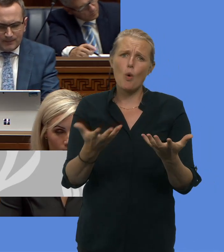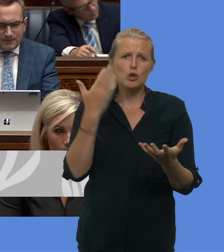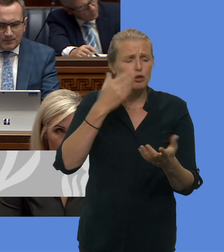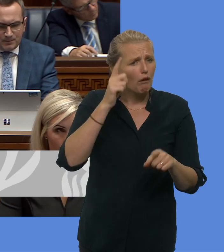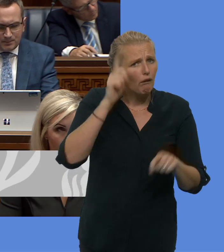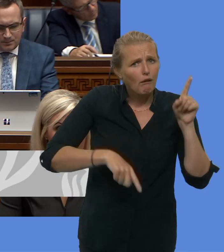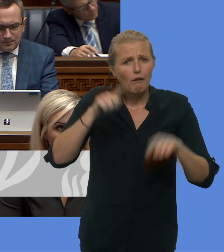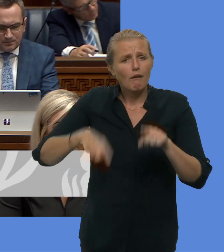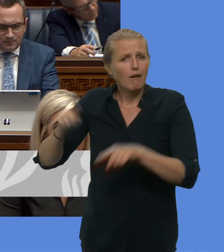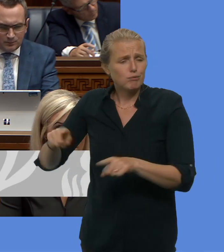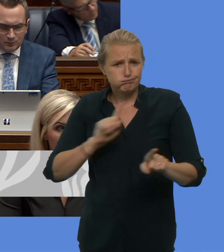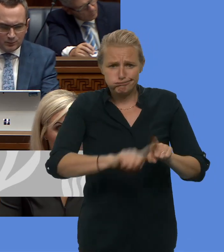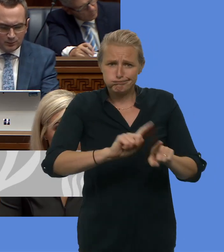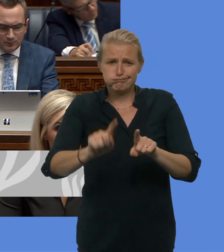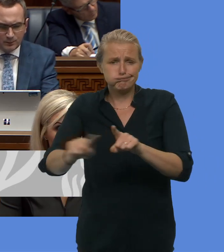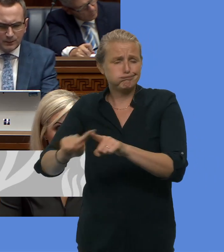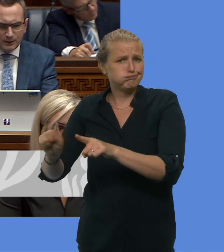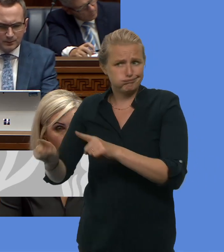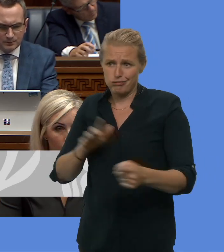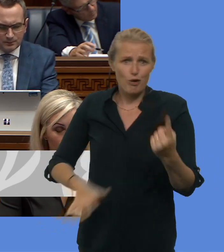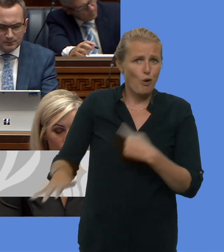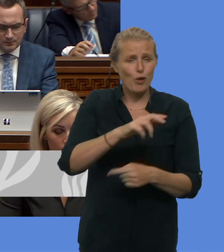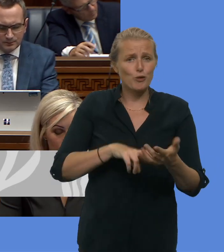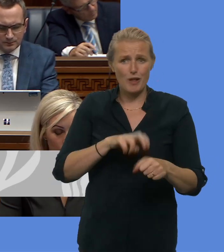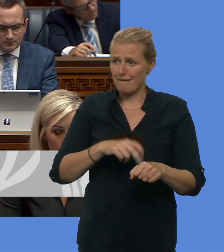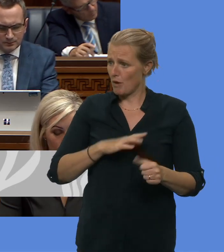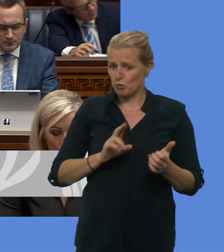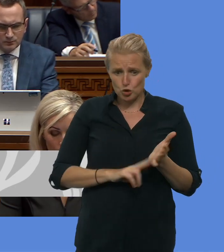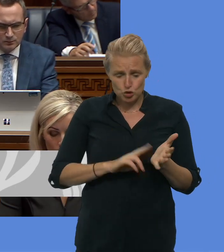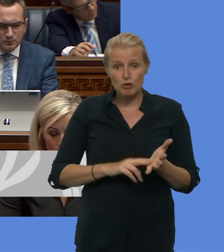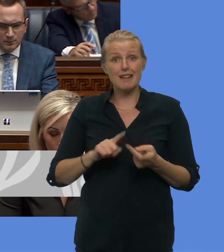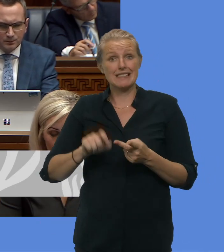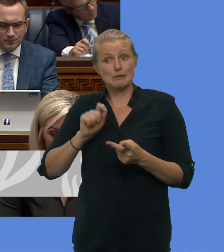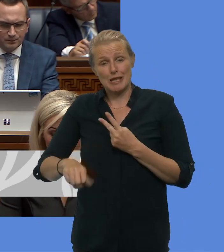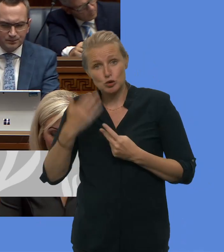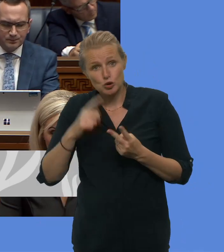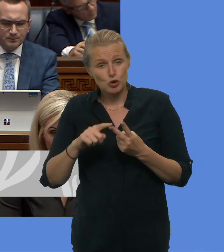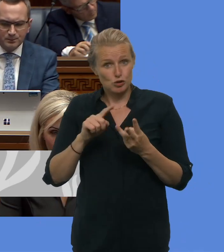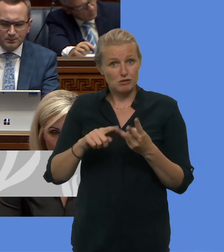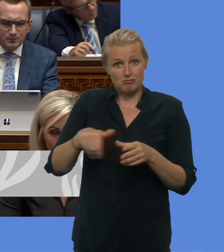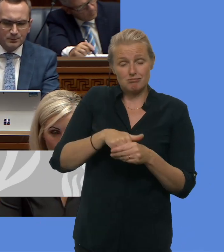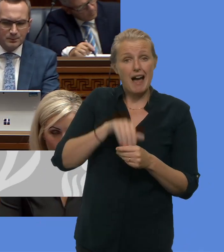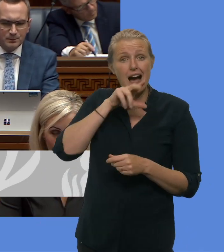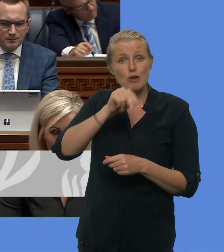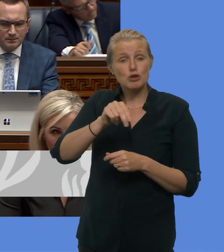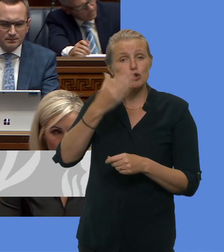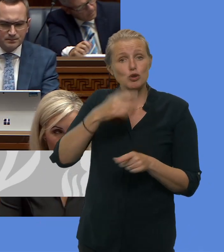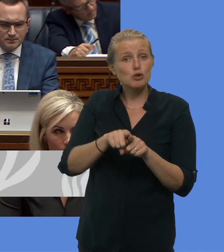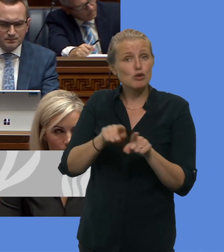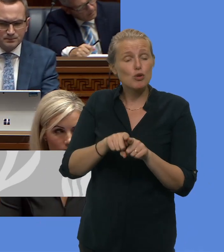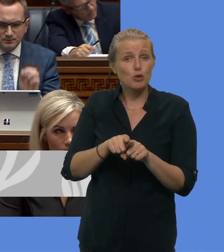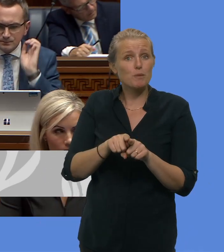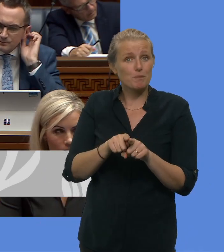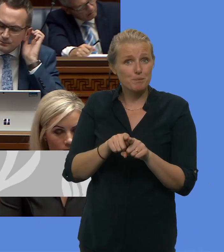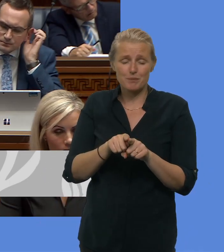schools across Northern Ireland, between nursery, special schools, and indeed including Irish medium schools within it, and it